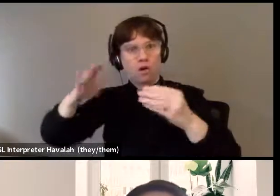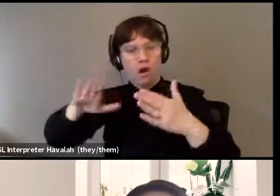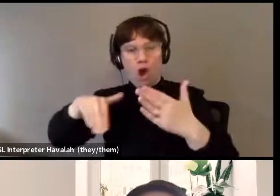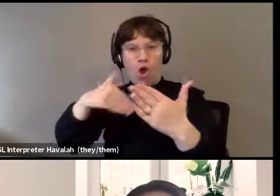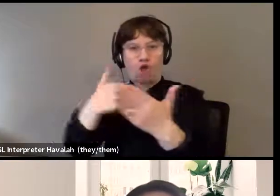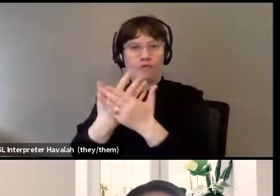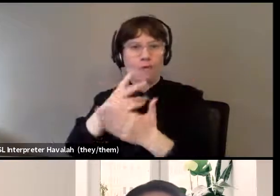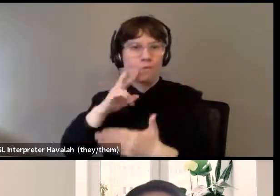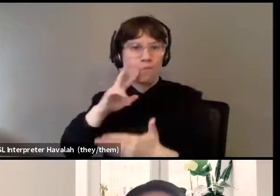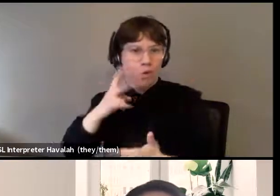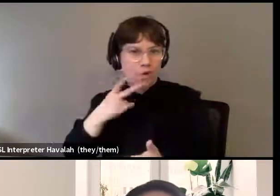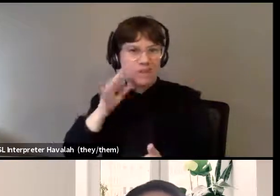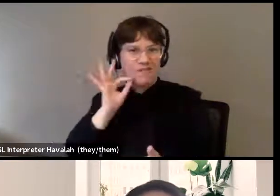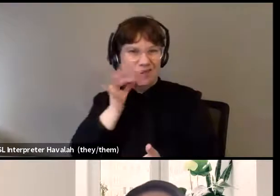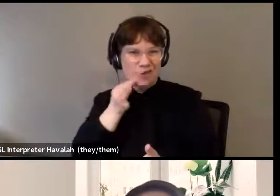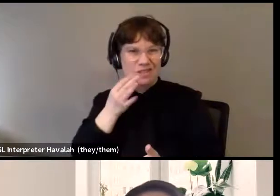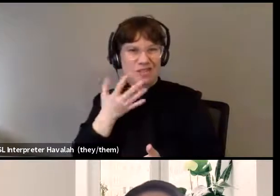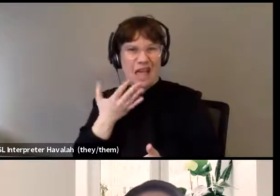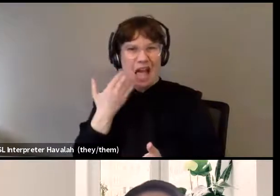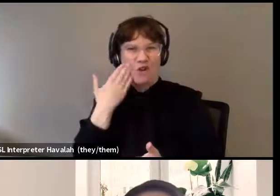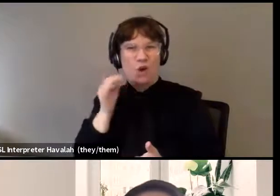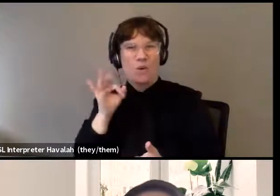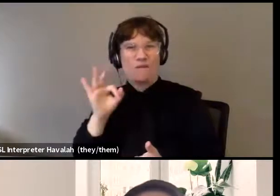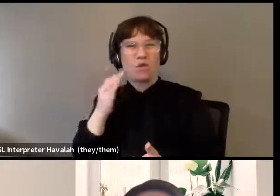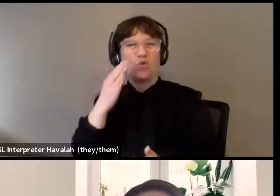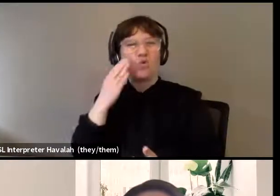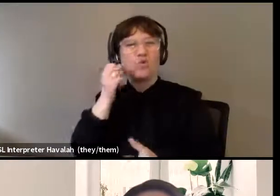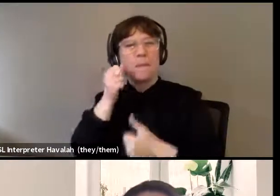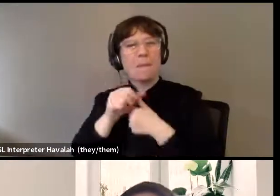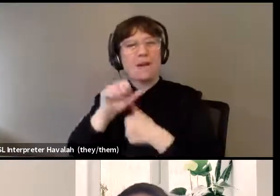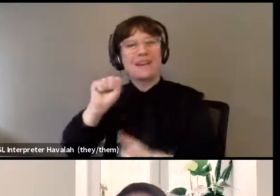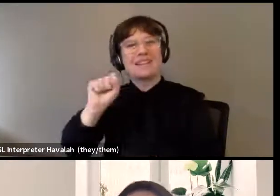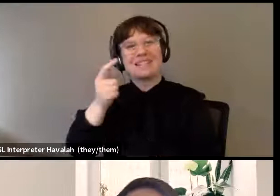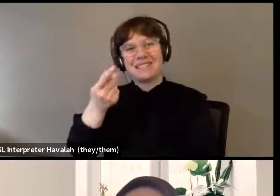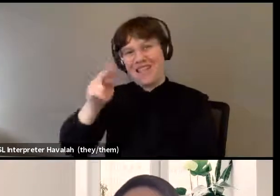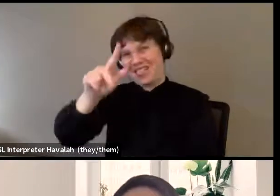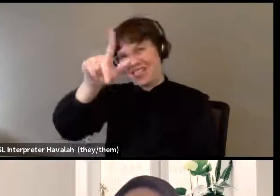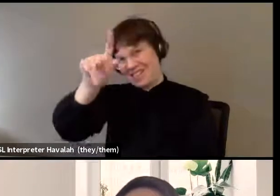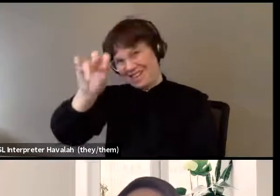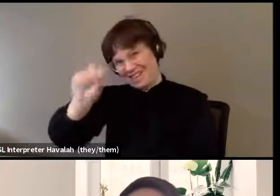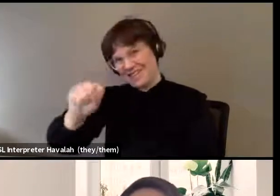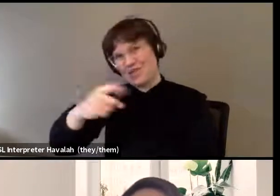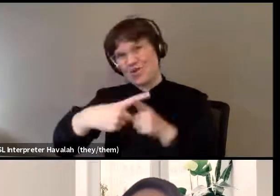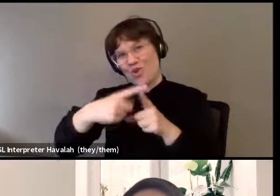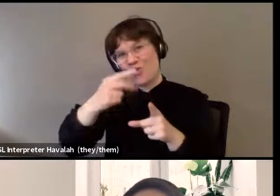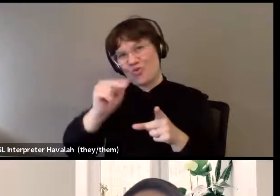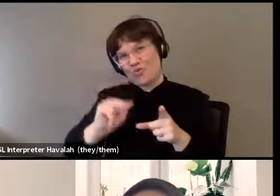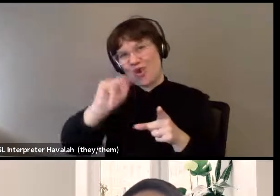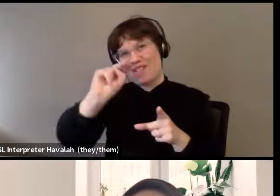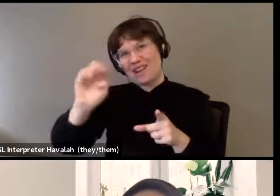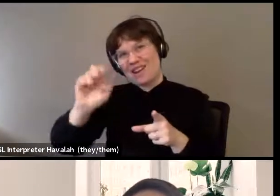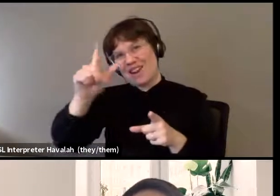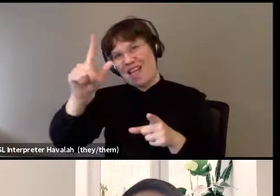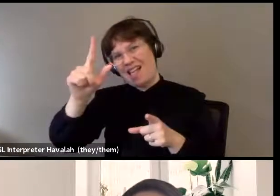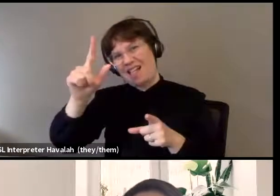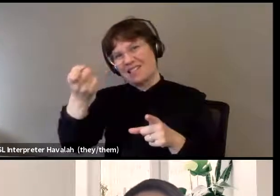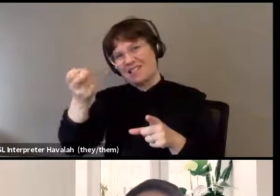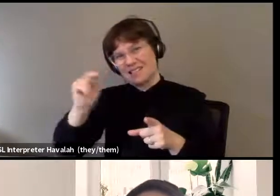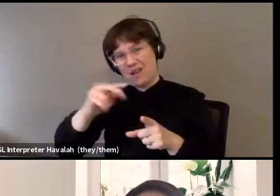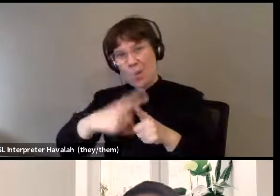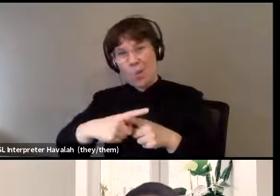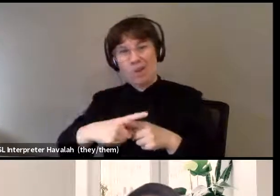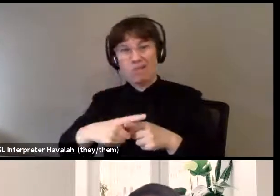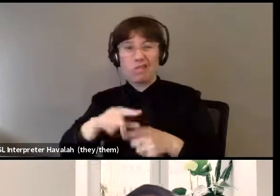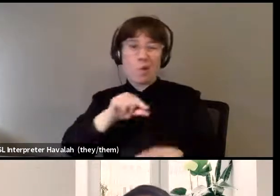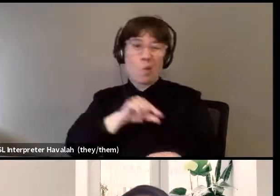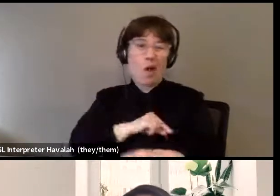they have really cheap produce. I don't know if anybody remembers the store called Stanley's. It was on North and Elston. And I mean, the quality could be